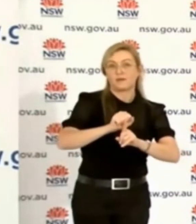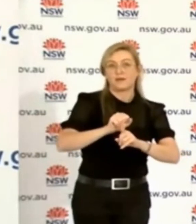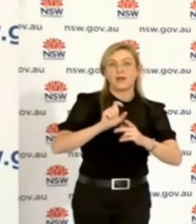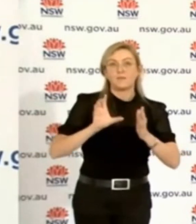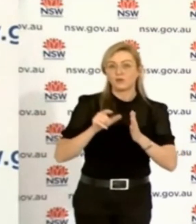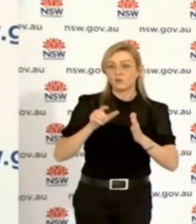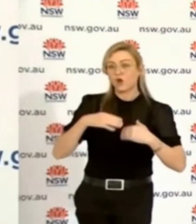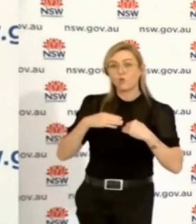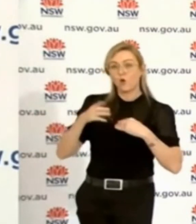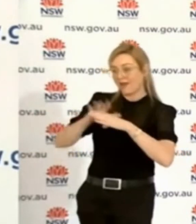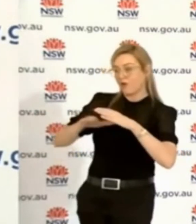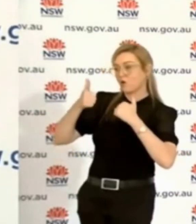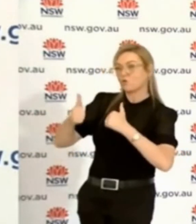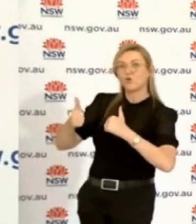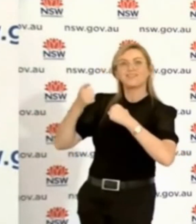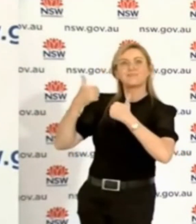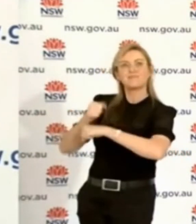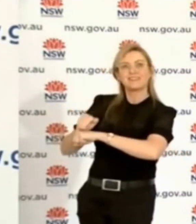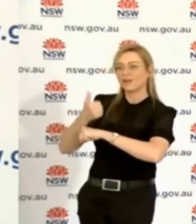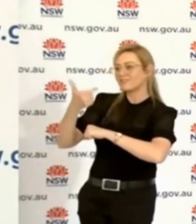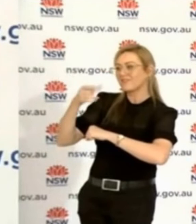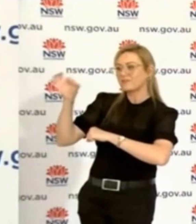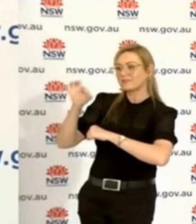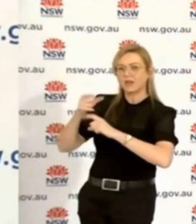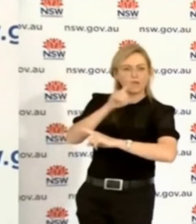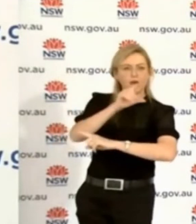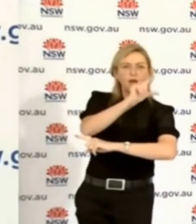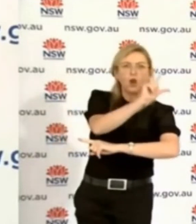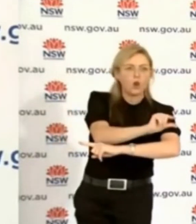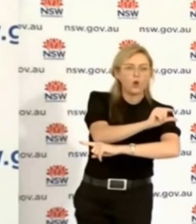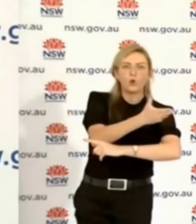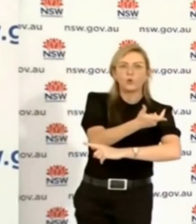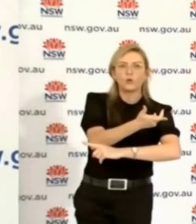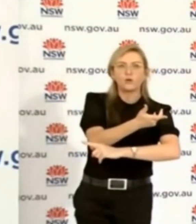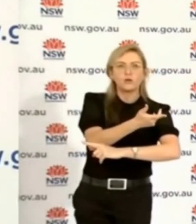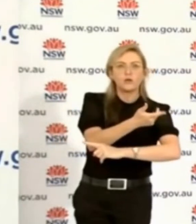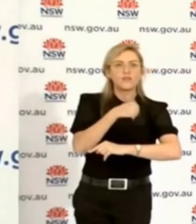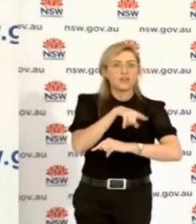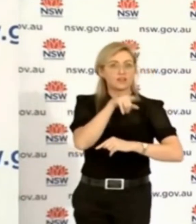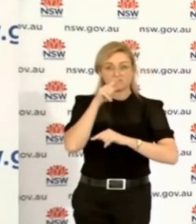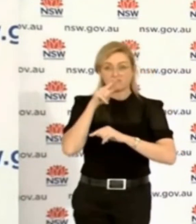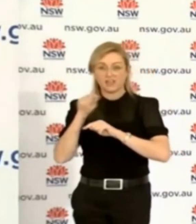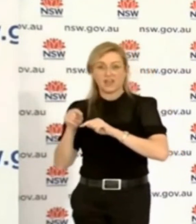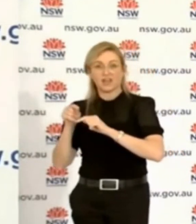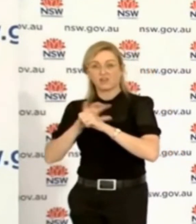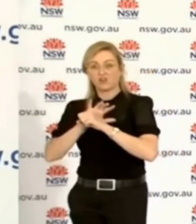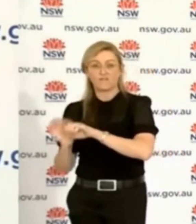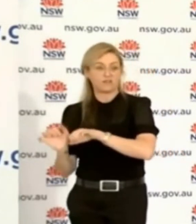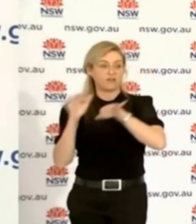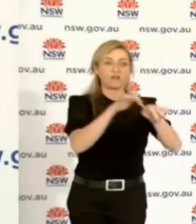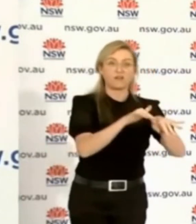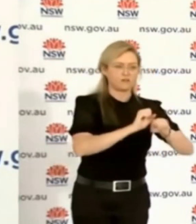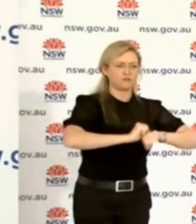have pockets of community who are extremely vulnerable. Even if they don't attend those events, the virus will still be circulating. And if you're